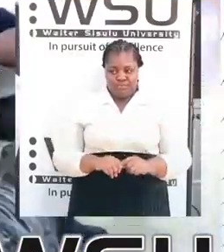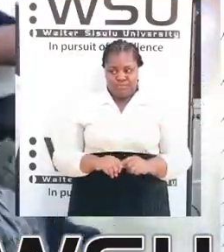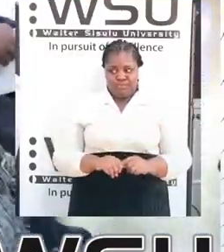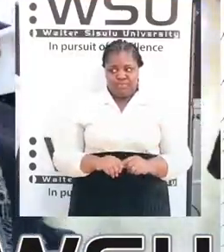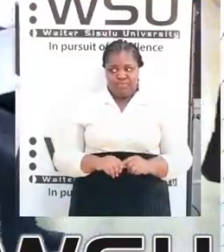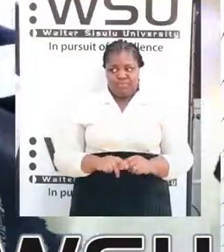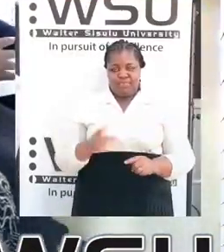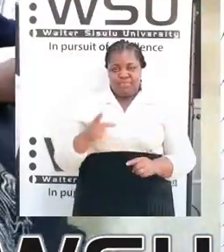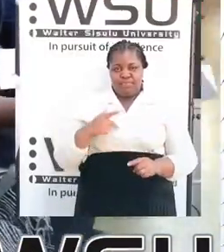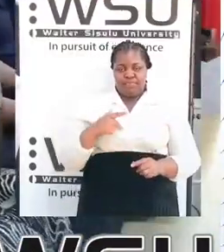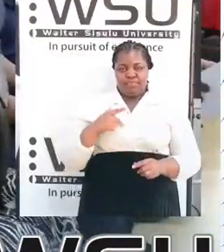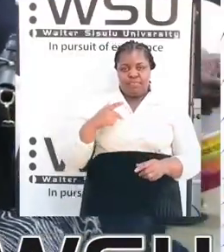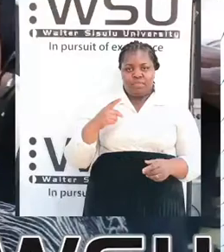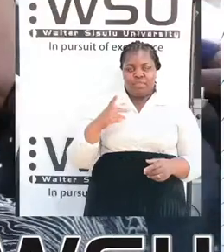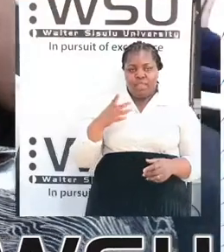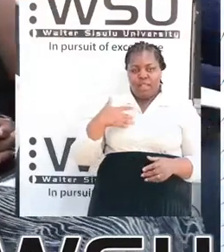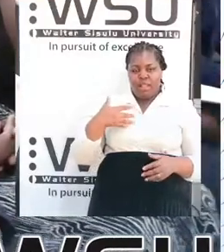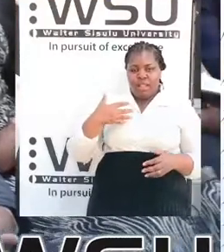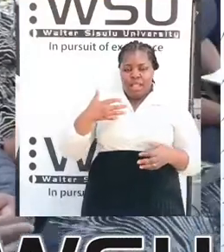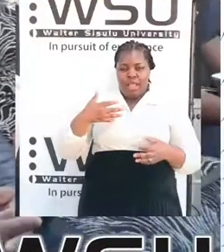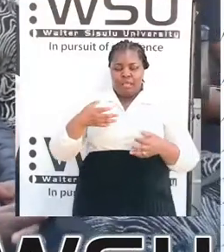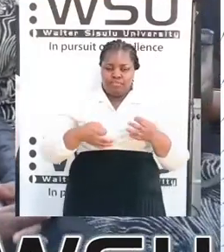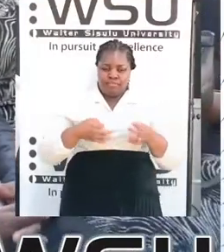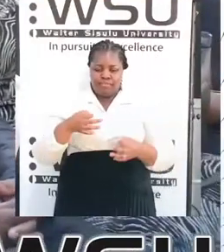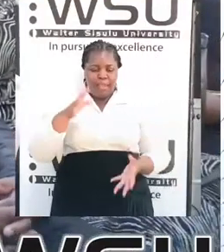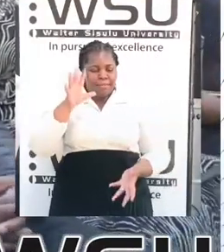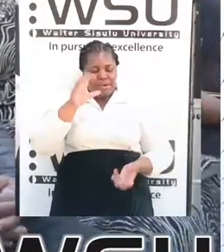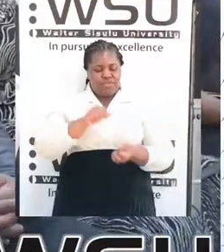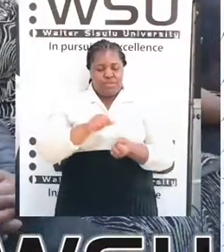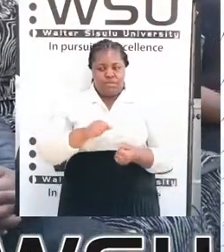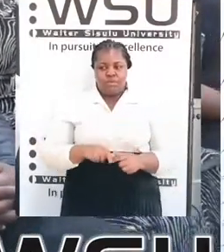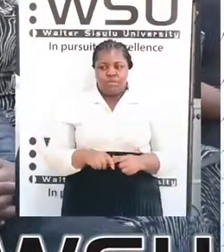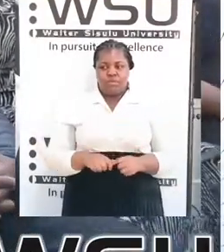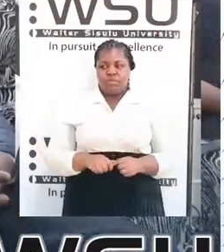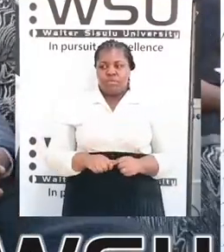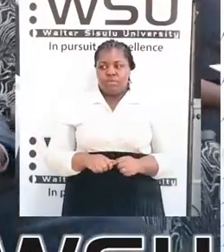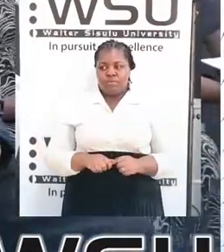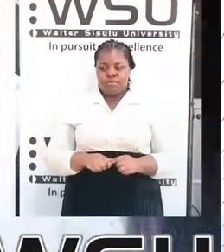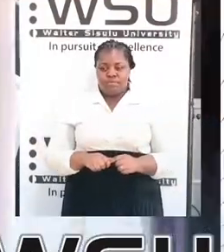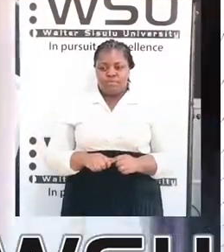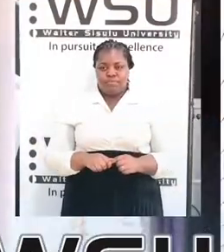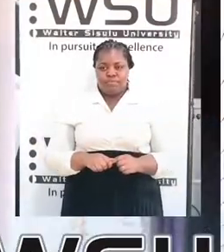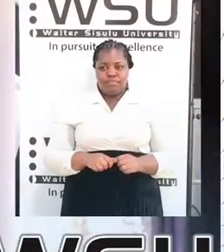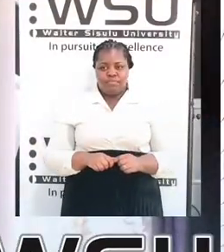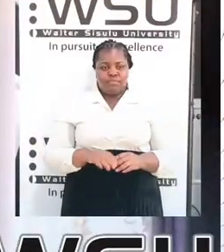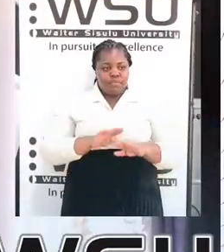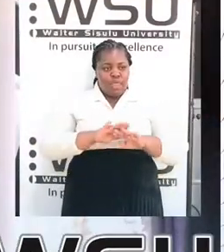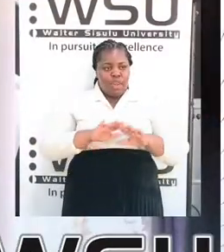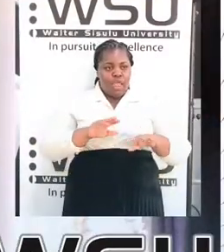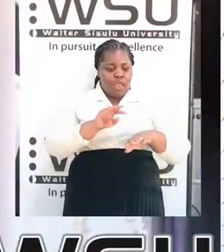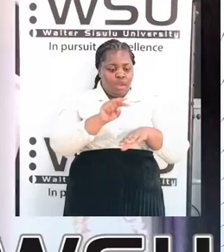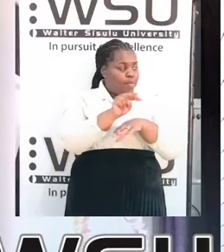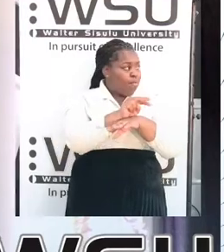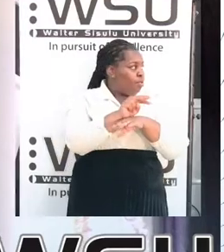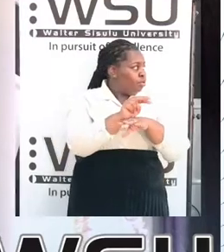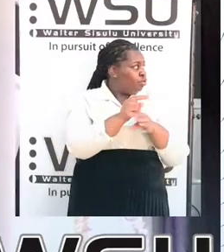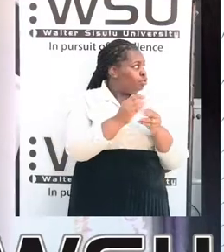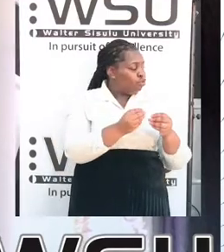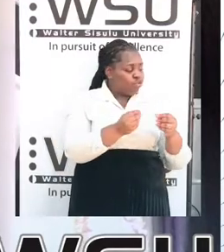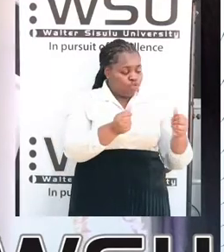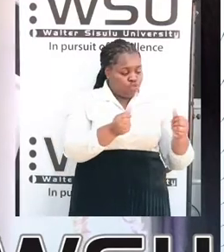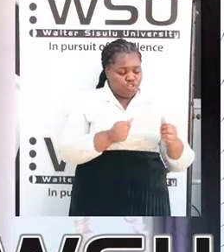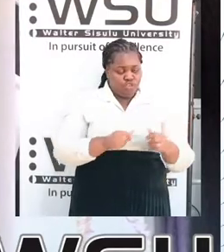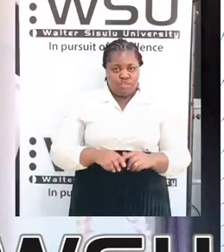let me briefly explore very briefly the non-monetary